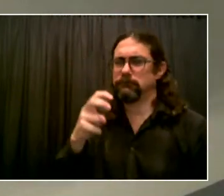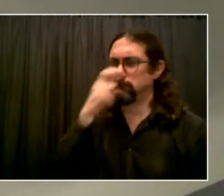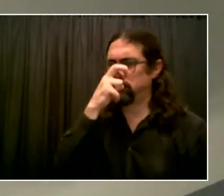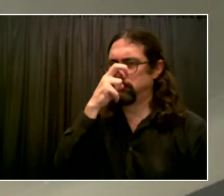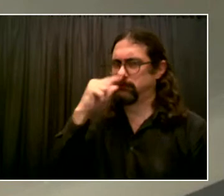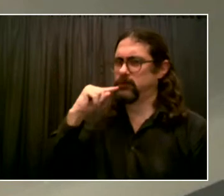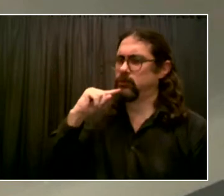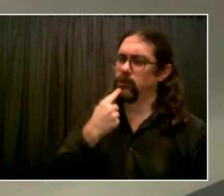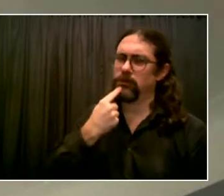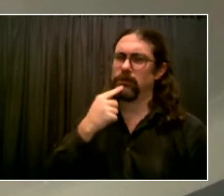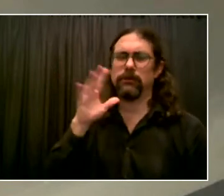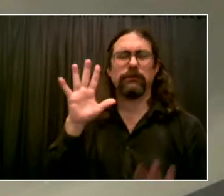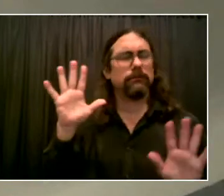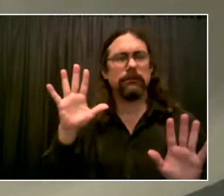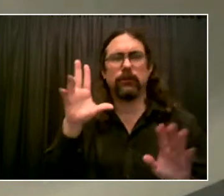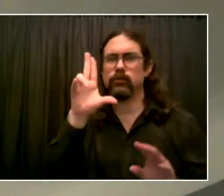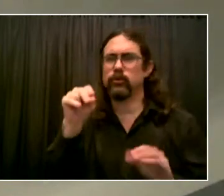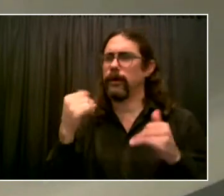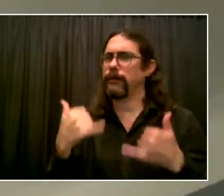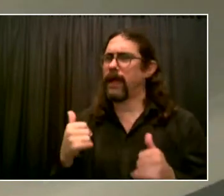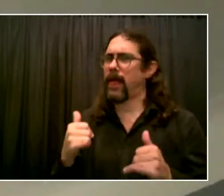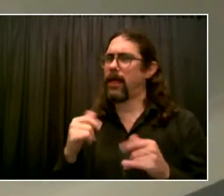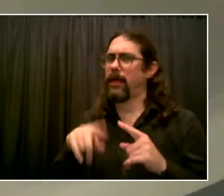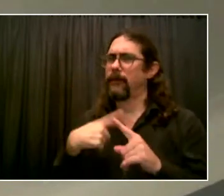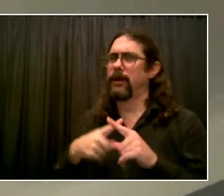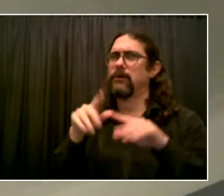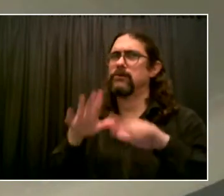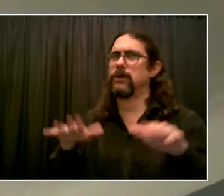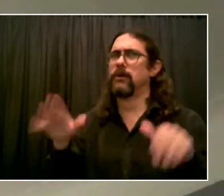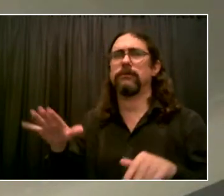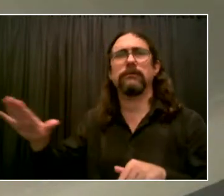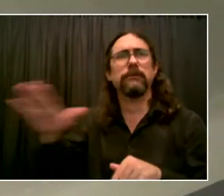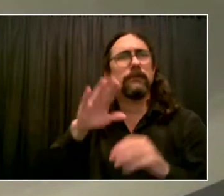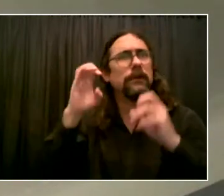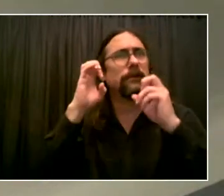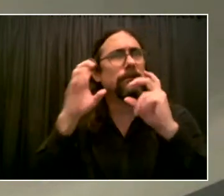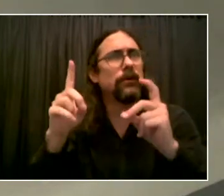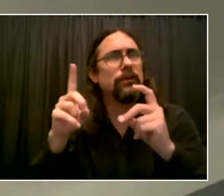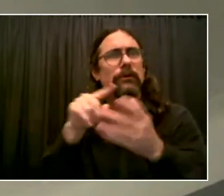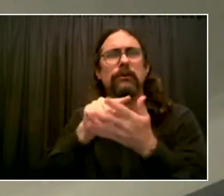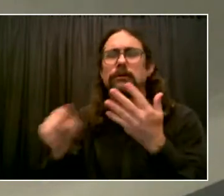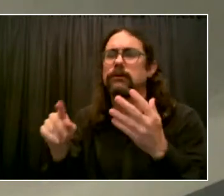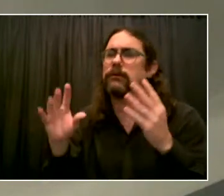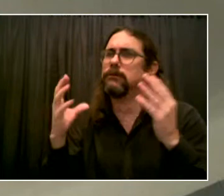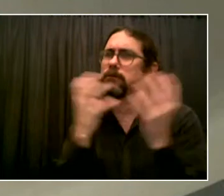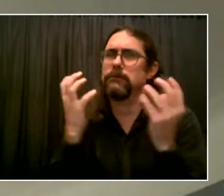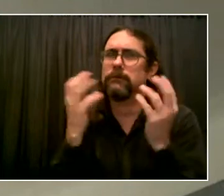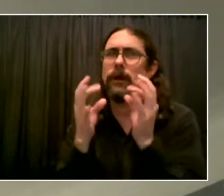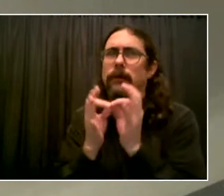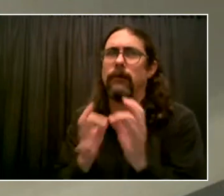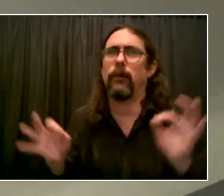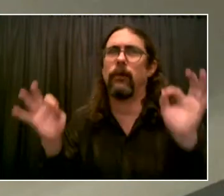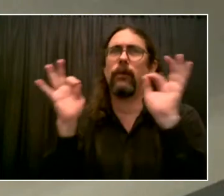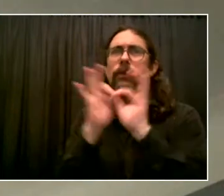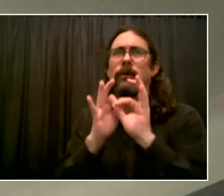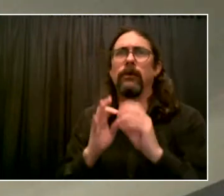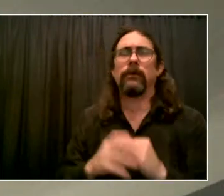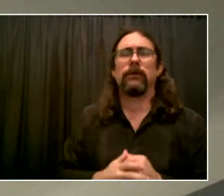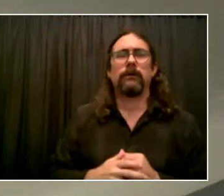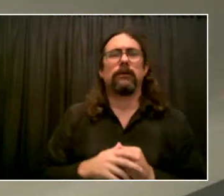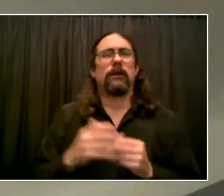York has been admirable for the last year and a half. We have gone a long way